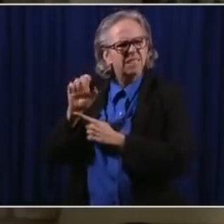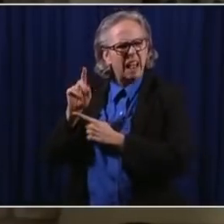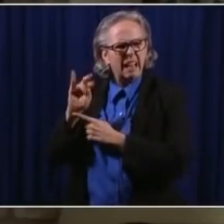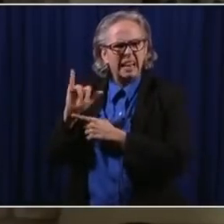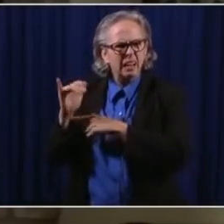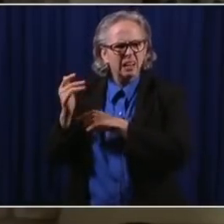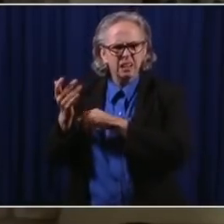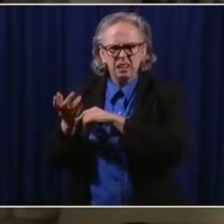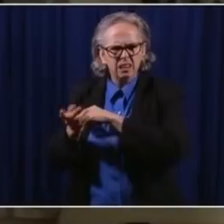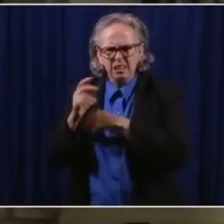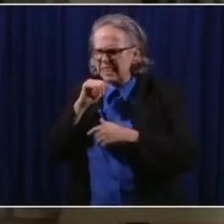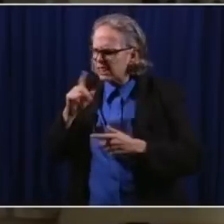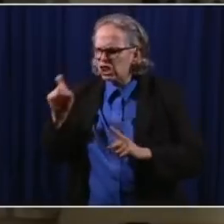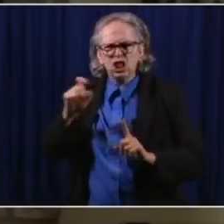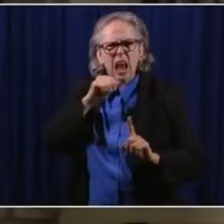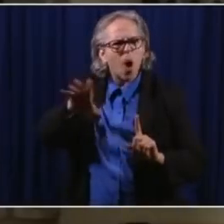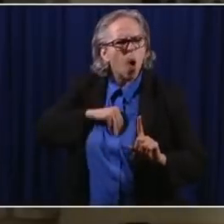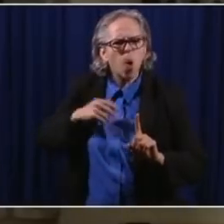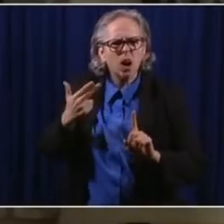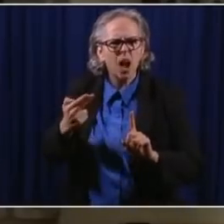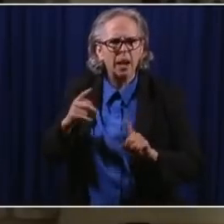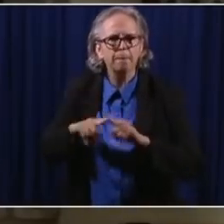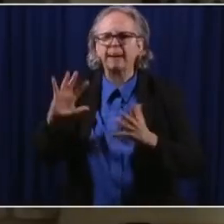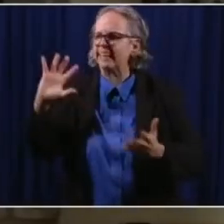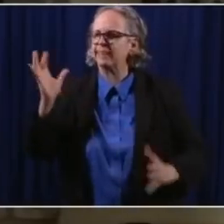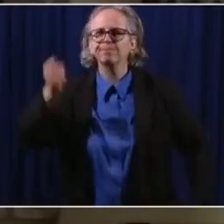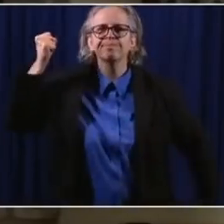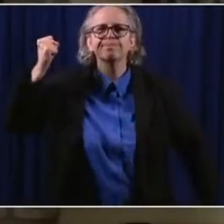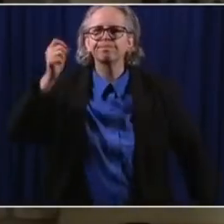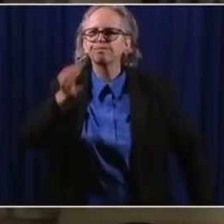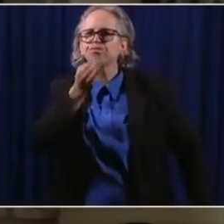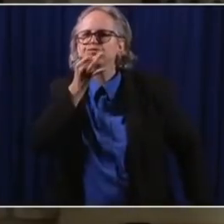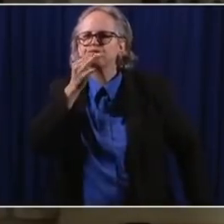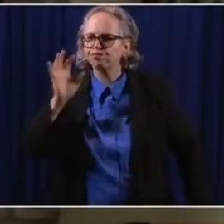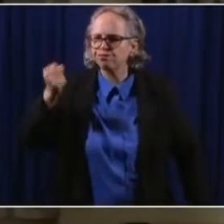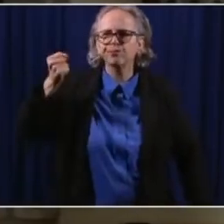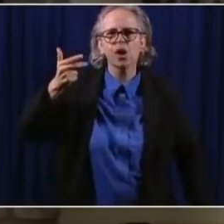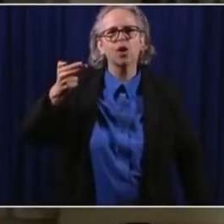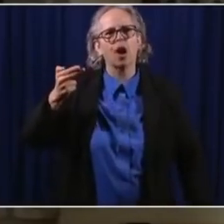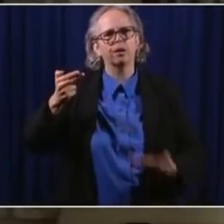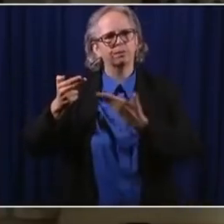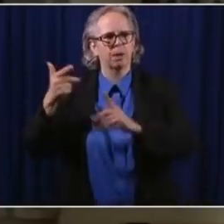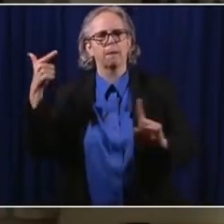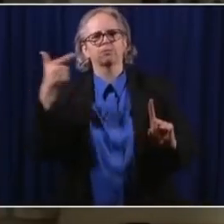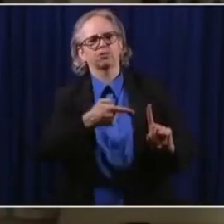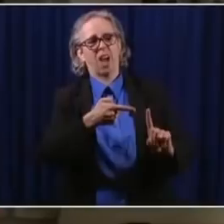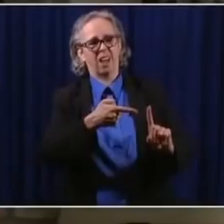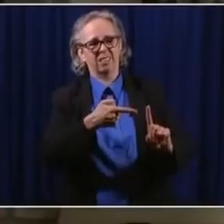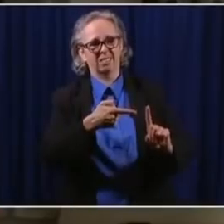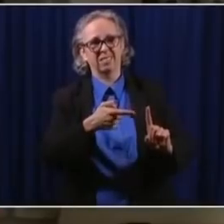According to the allegations, he had that gun anyway and used it against this child.